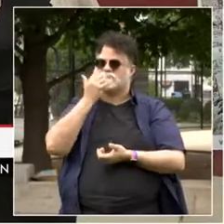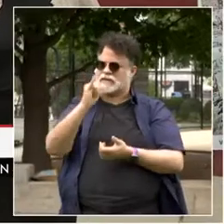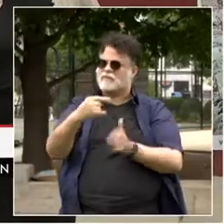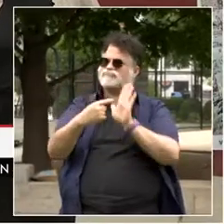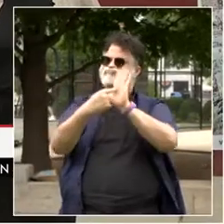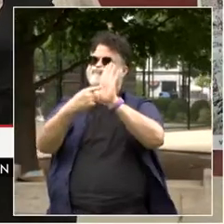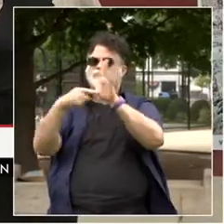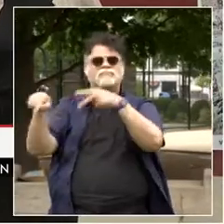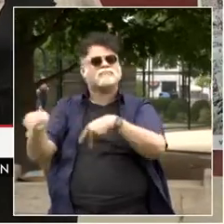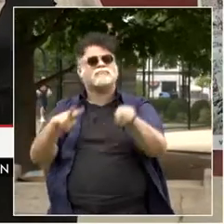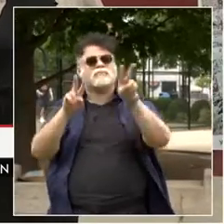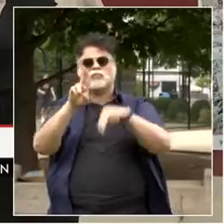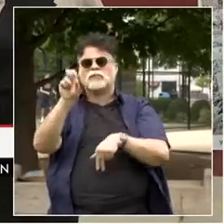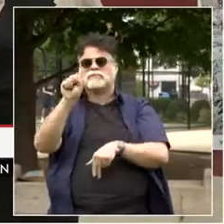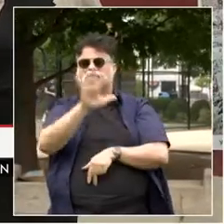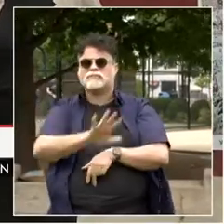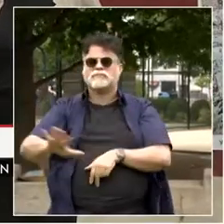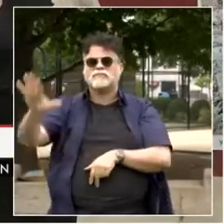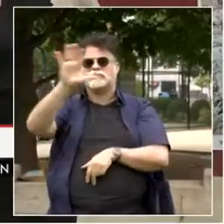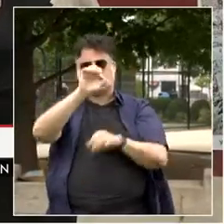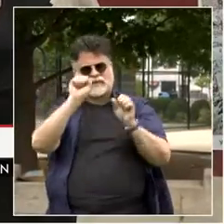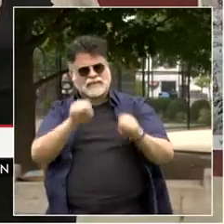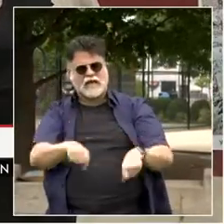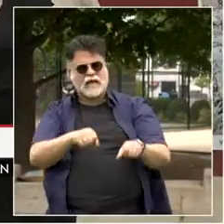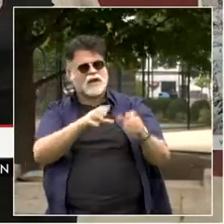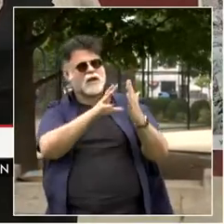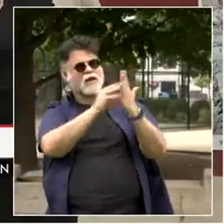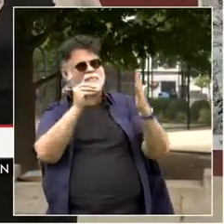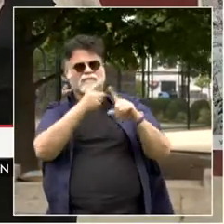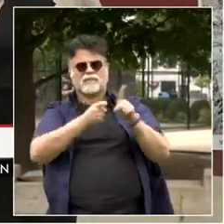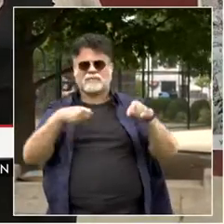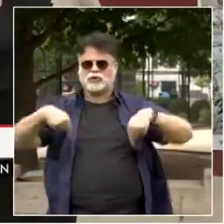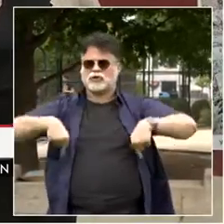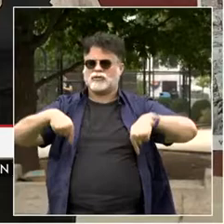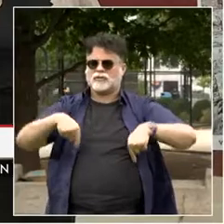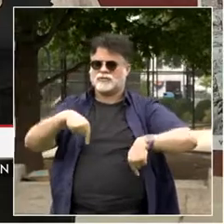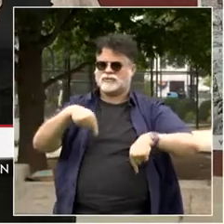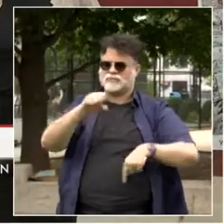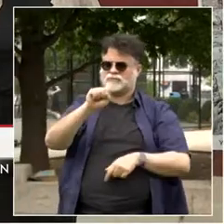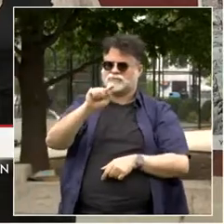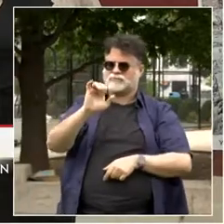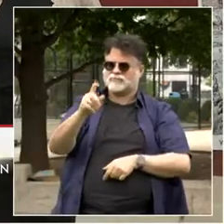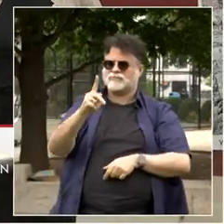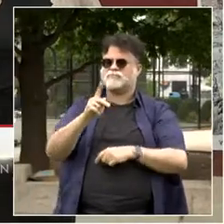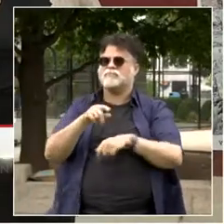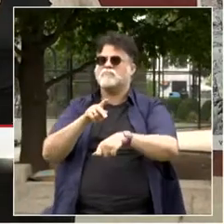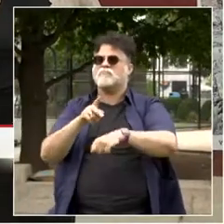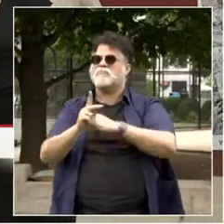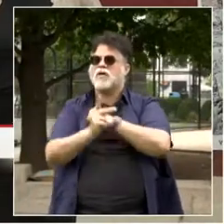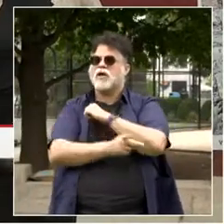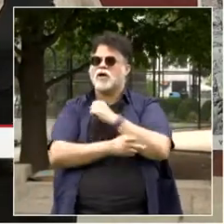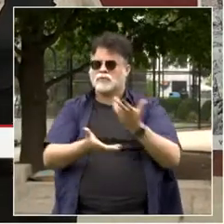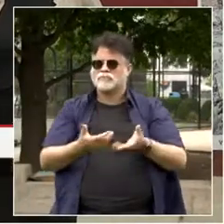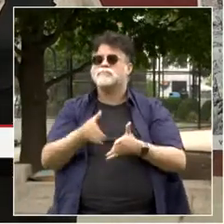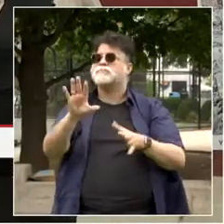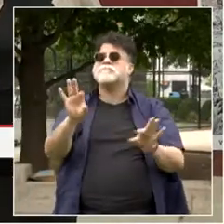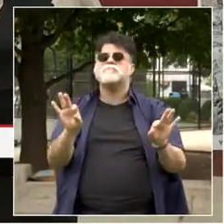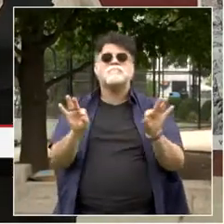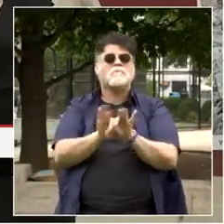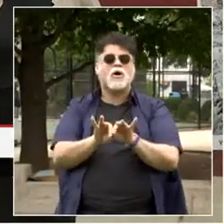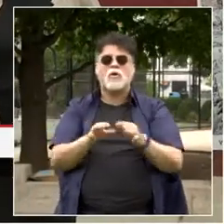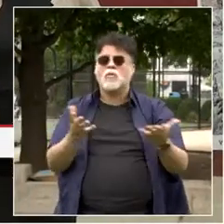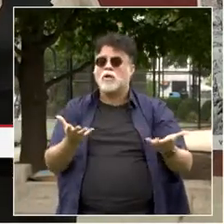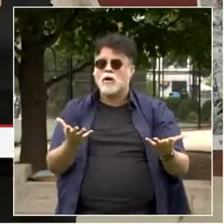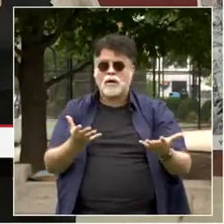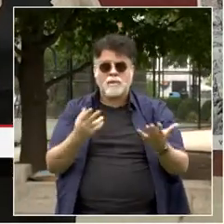this is cutting edge in a sense, and really, really excited about that. More importantly, also as equally important, this project will provide the